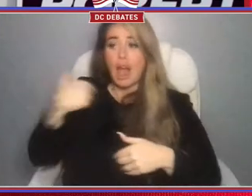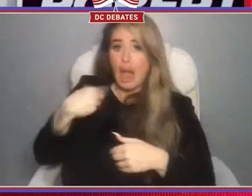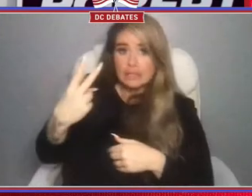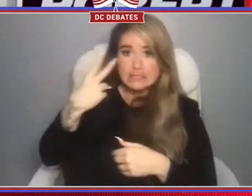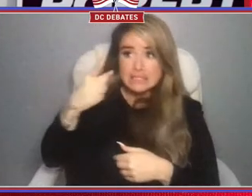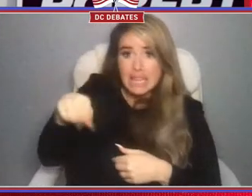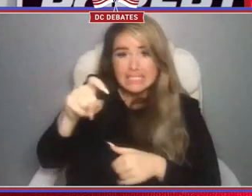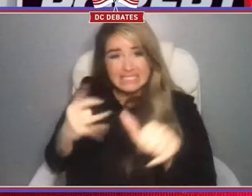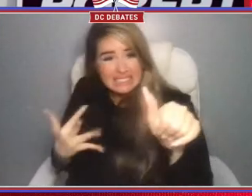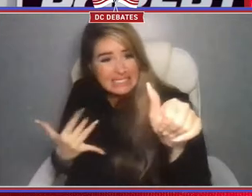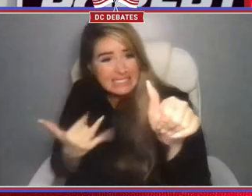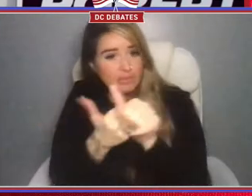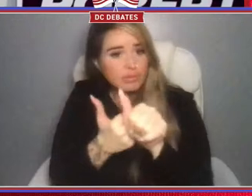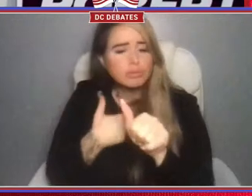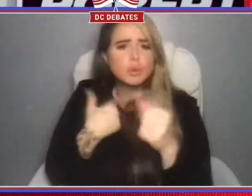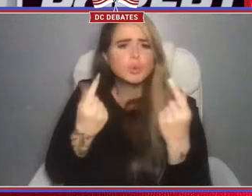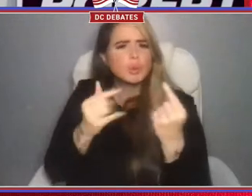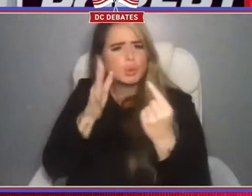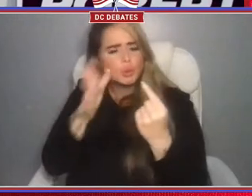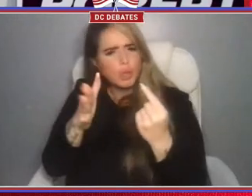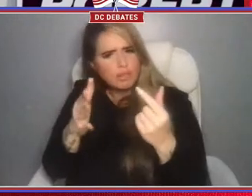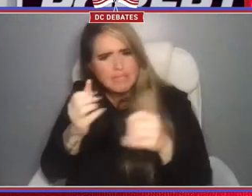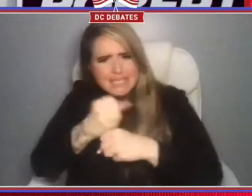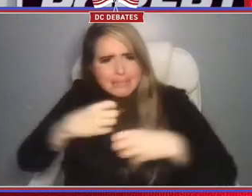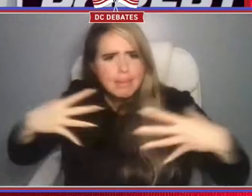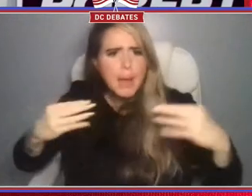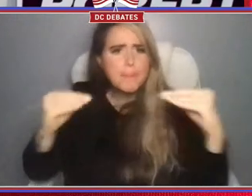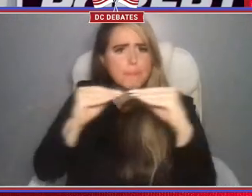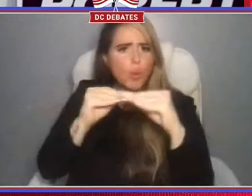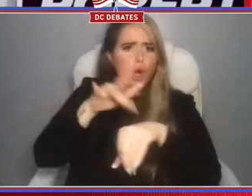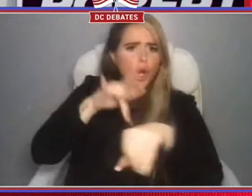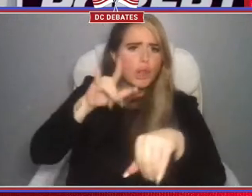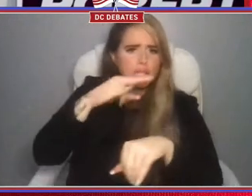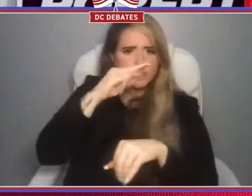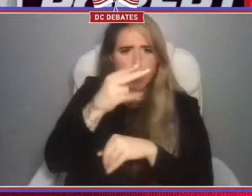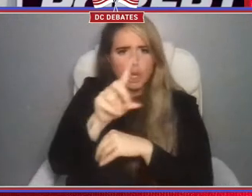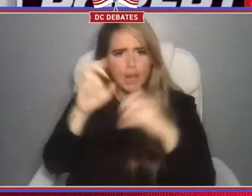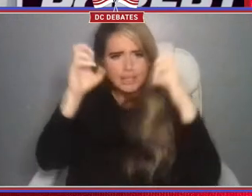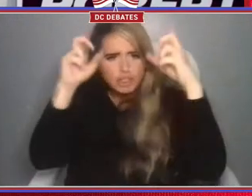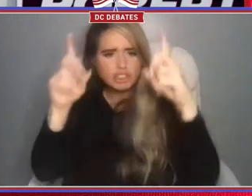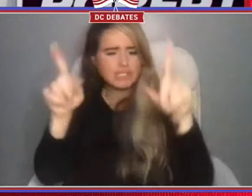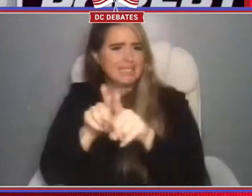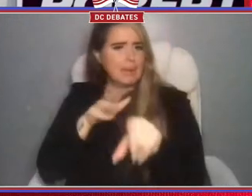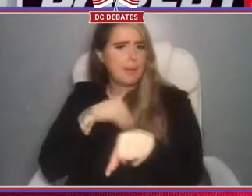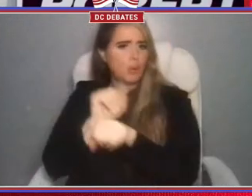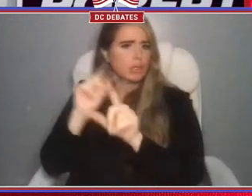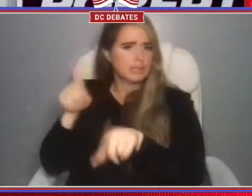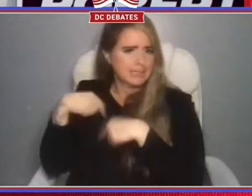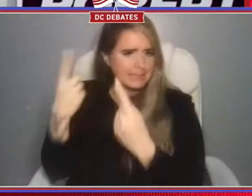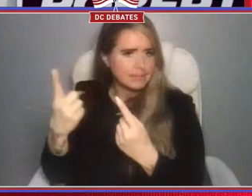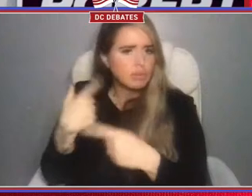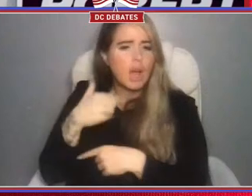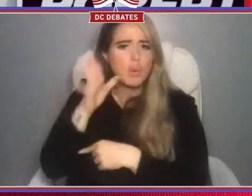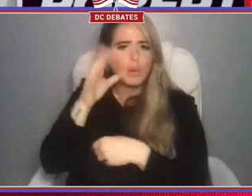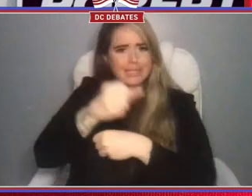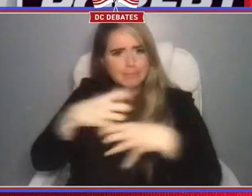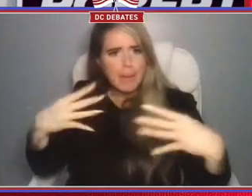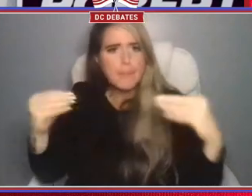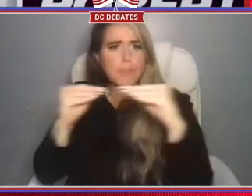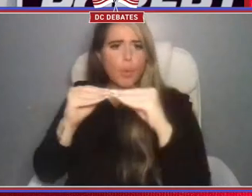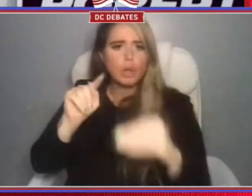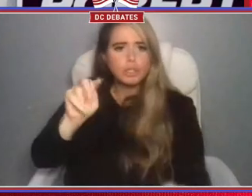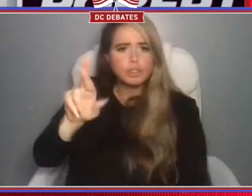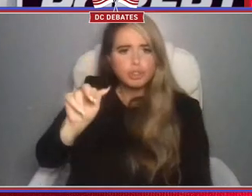childhood education to continue the work that I've done on the council. I'm going to expand trade and vocational education in our schools so that we